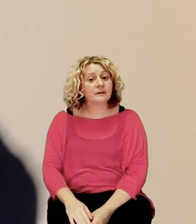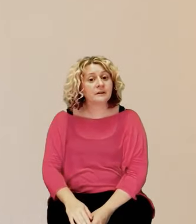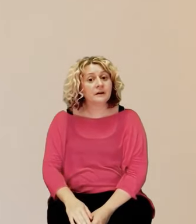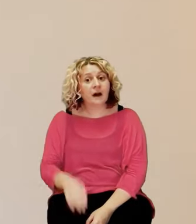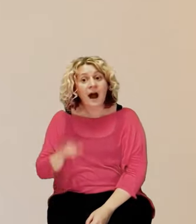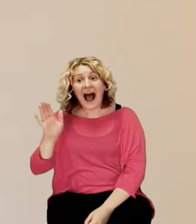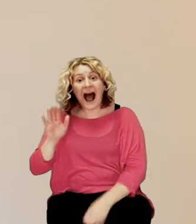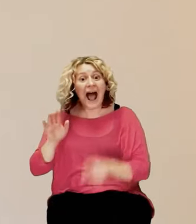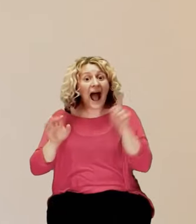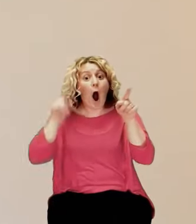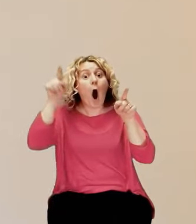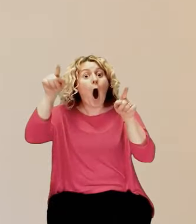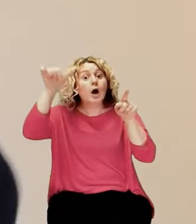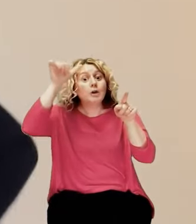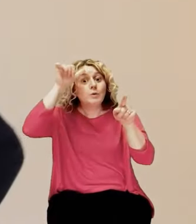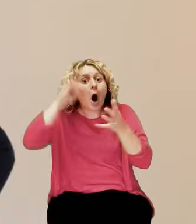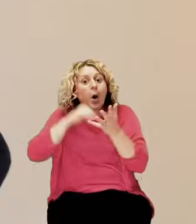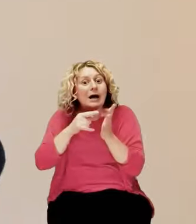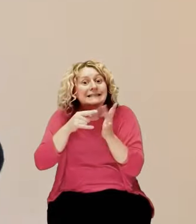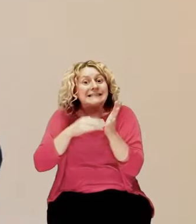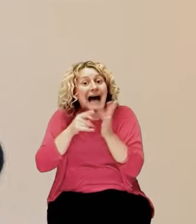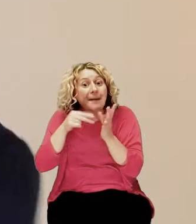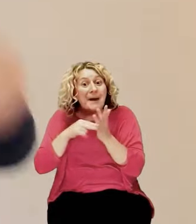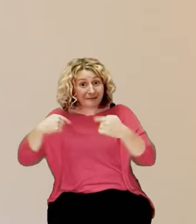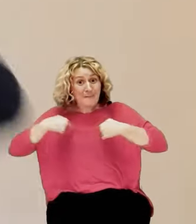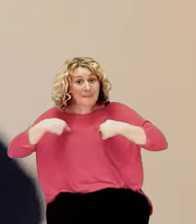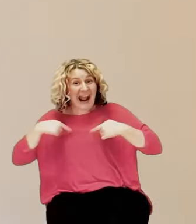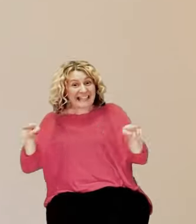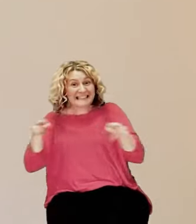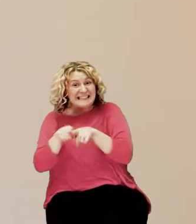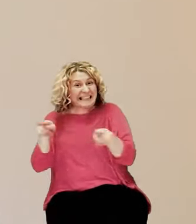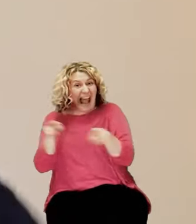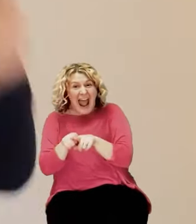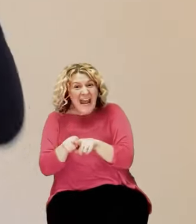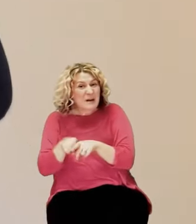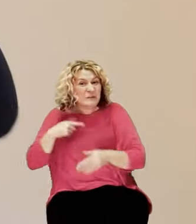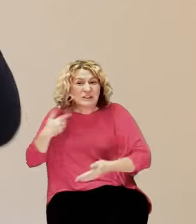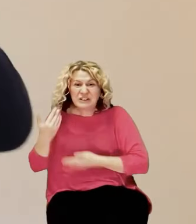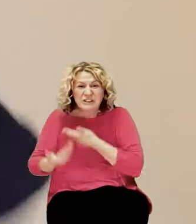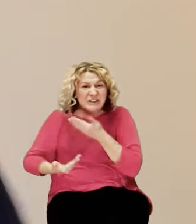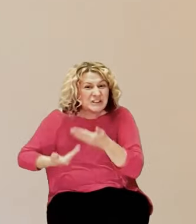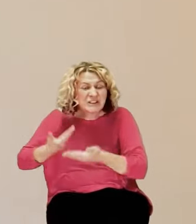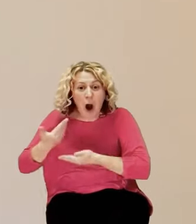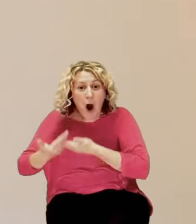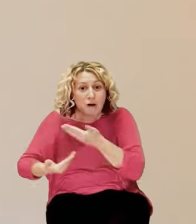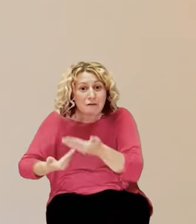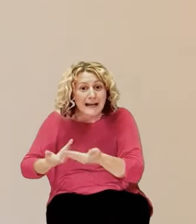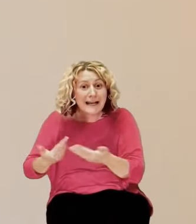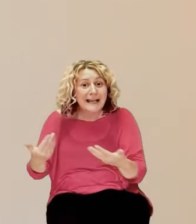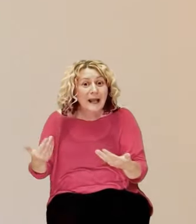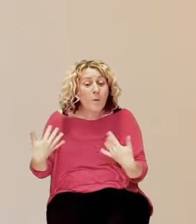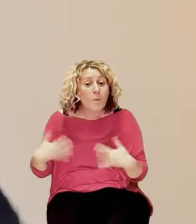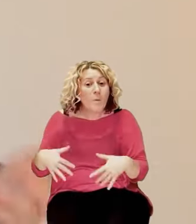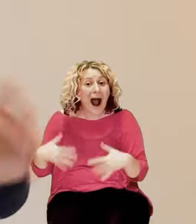how's Simon getting on? And I went, no way. Yes way. It was Simon's contact.